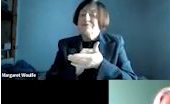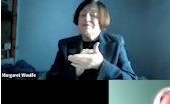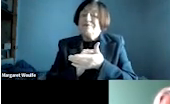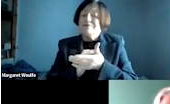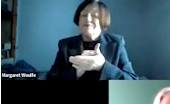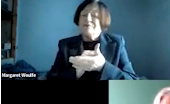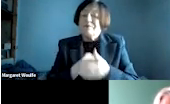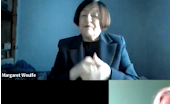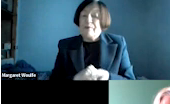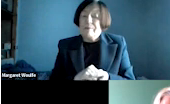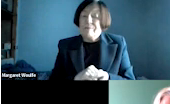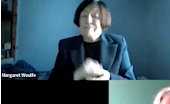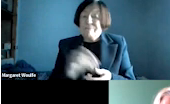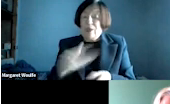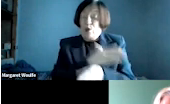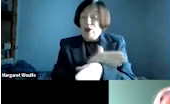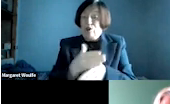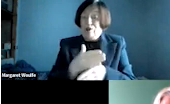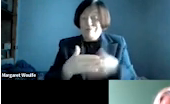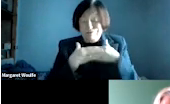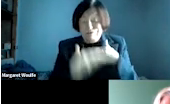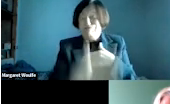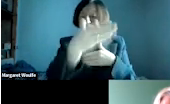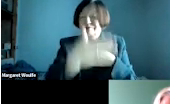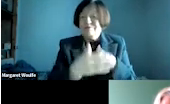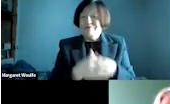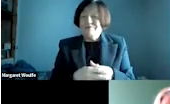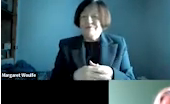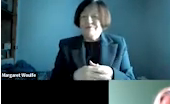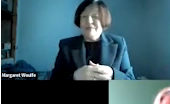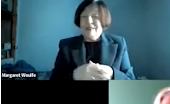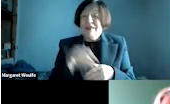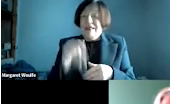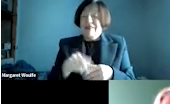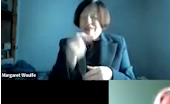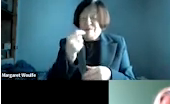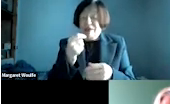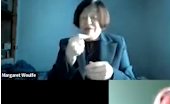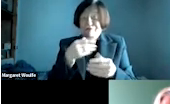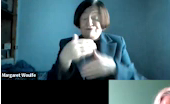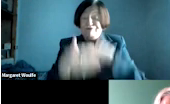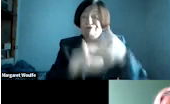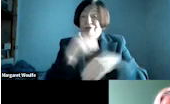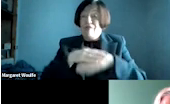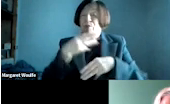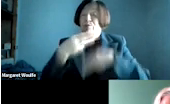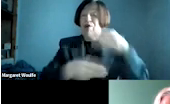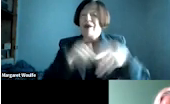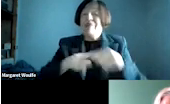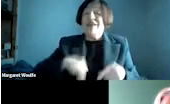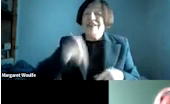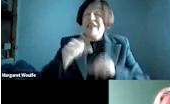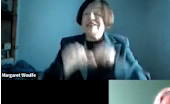it continues throughout. So that's a bit of a run through of the process and the next